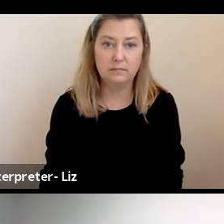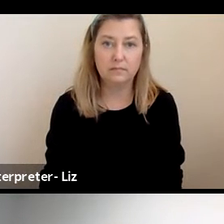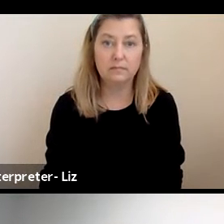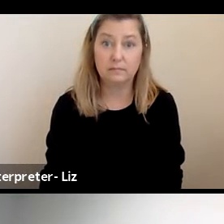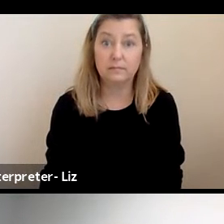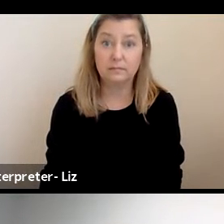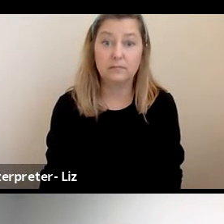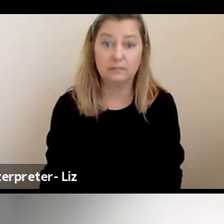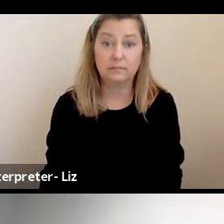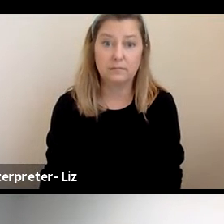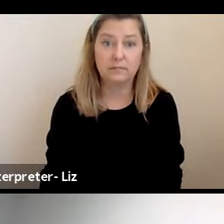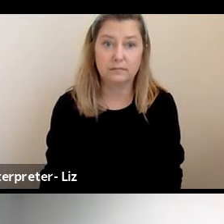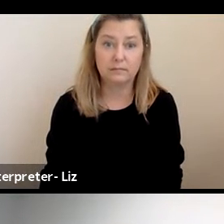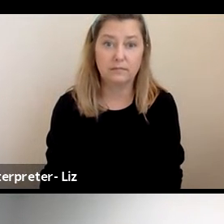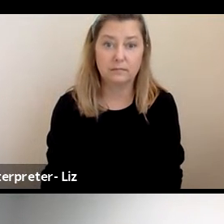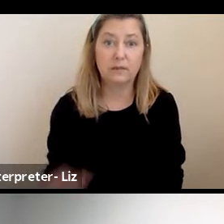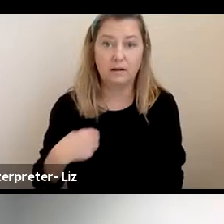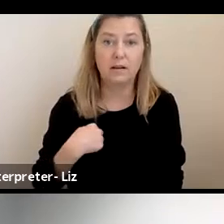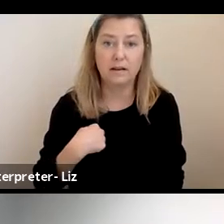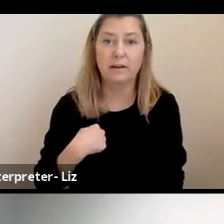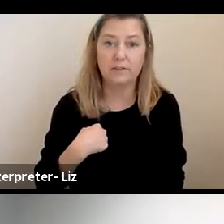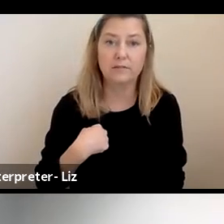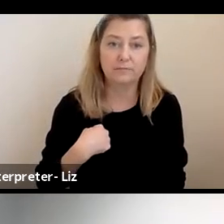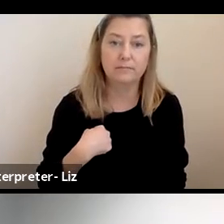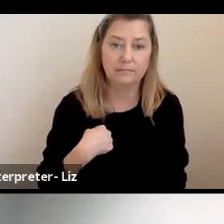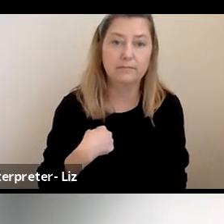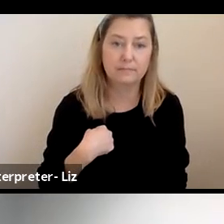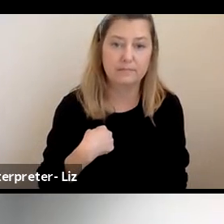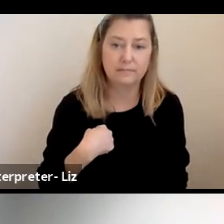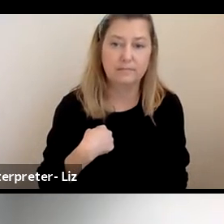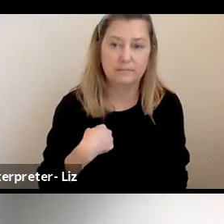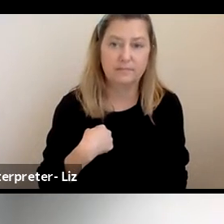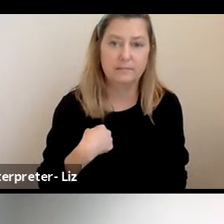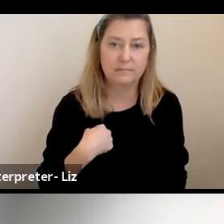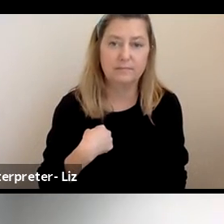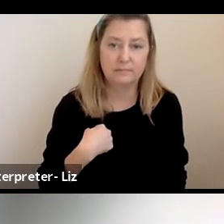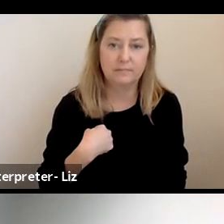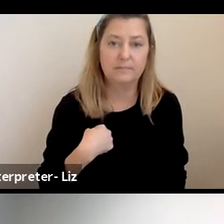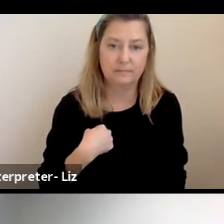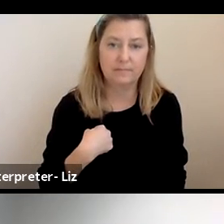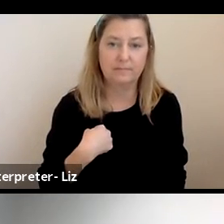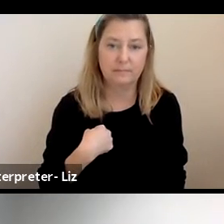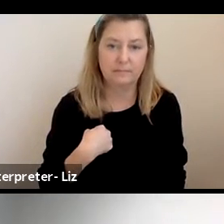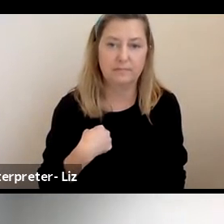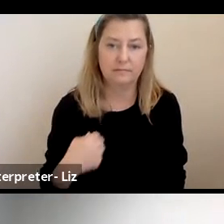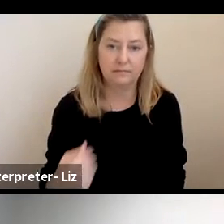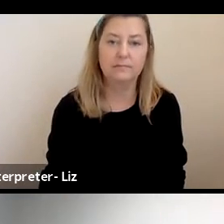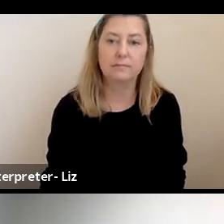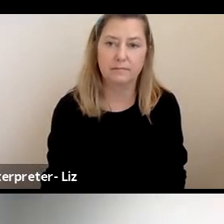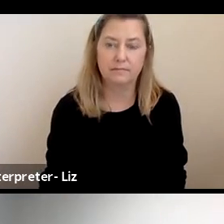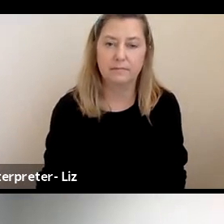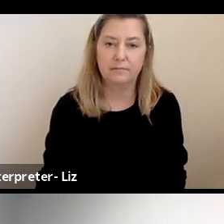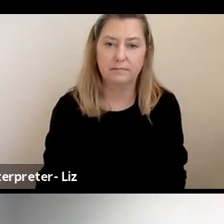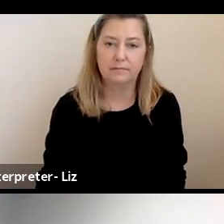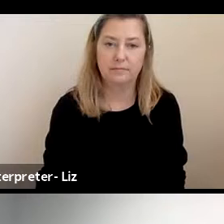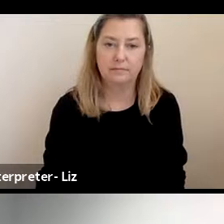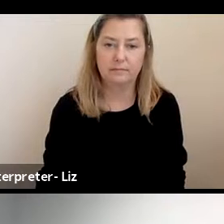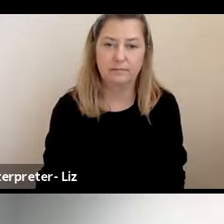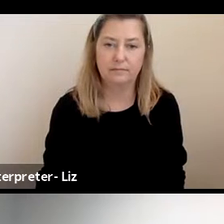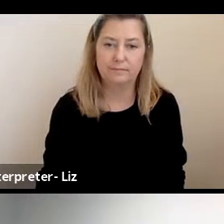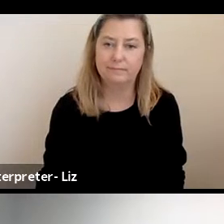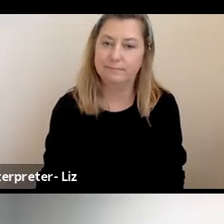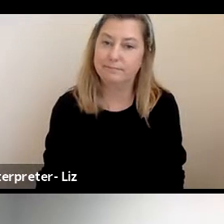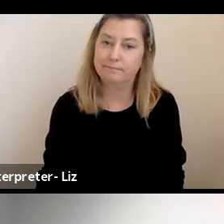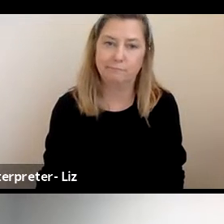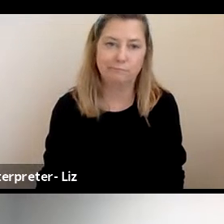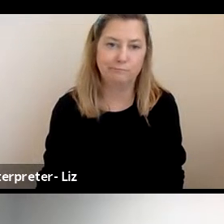here. I can hear it. Donna, this is Shirley. It's just a little low beeping, like, I